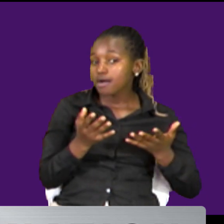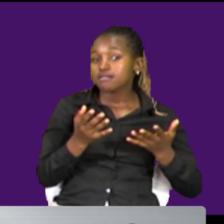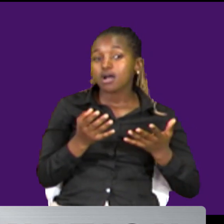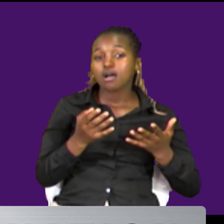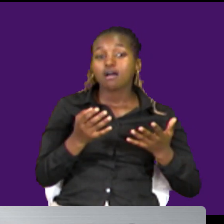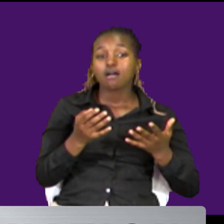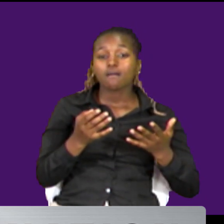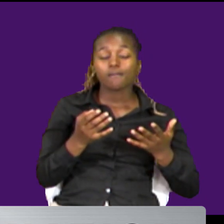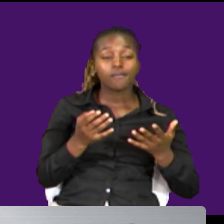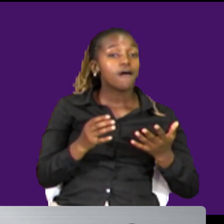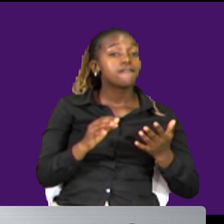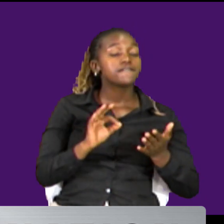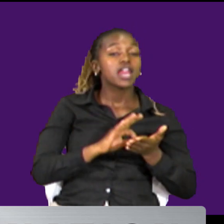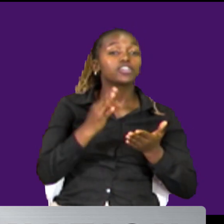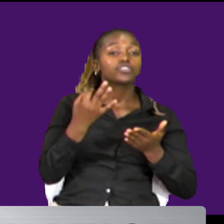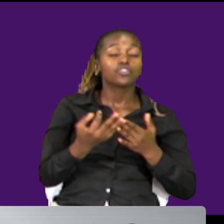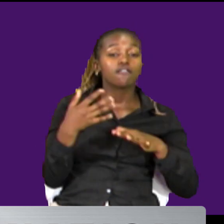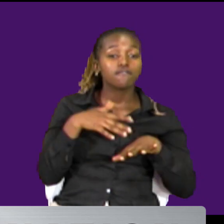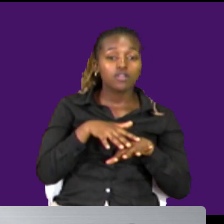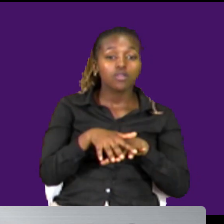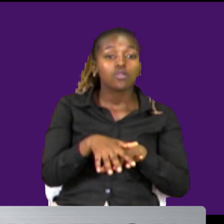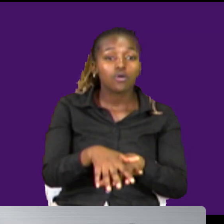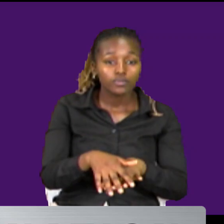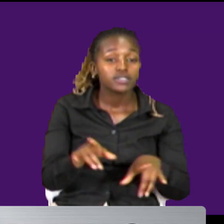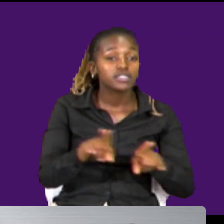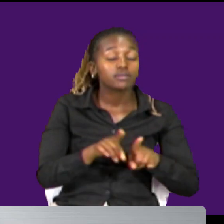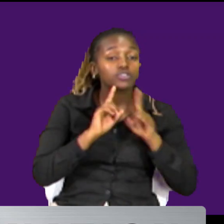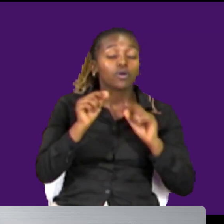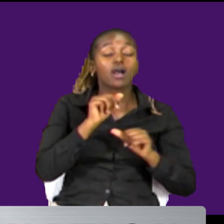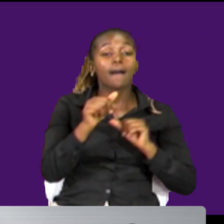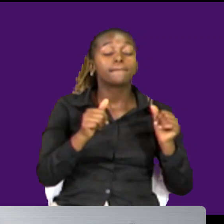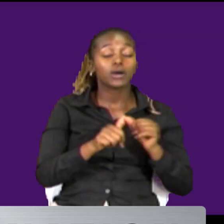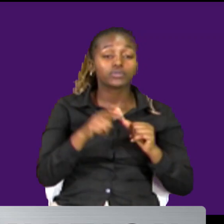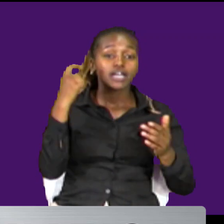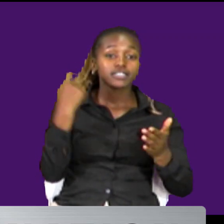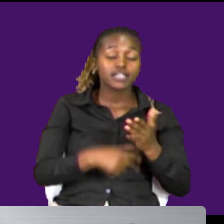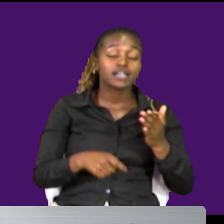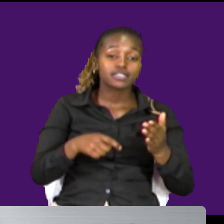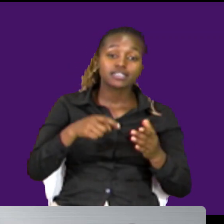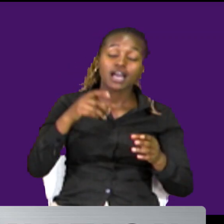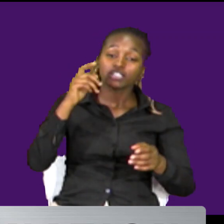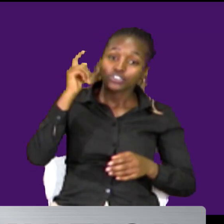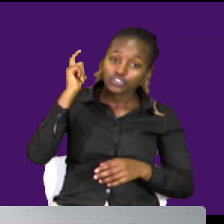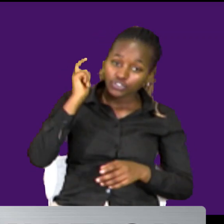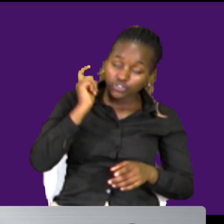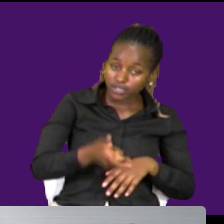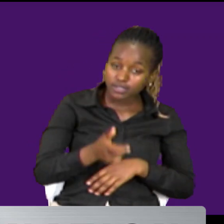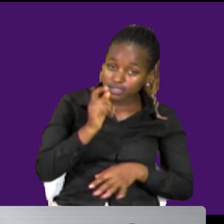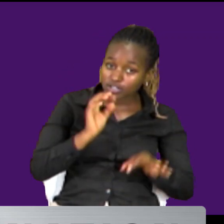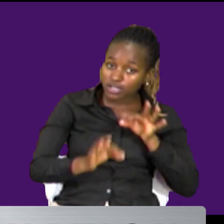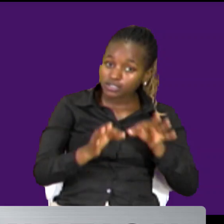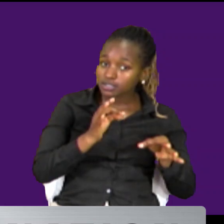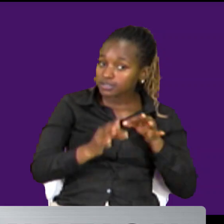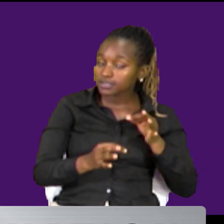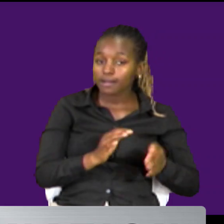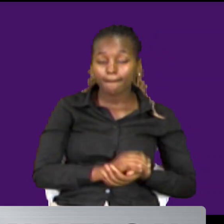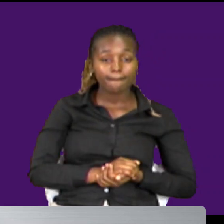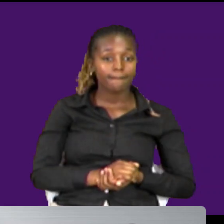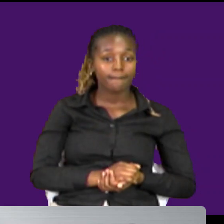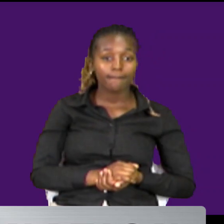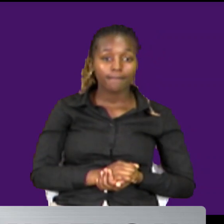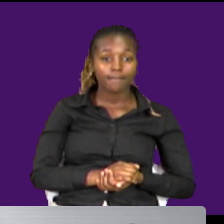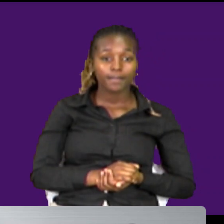financial flows? Actually, they were talking about tax justice. That was the theme. Yeah. So Yes. so basically,